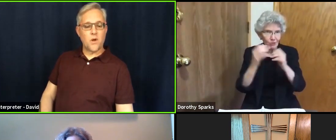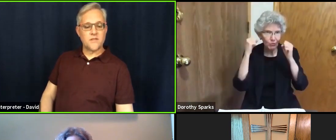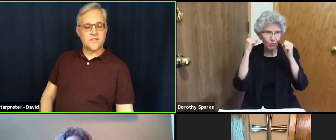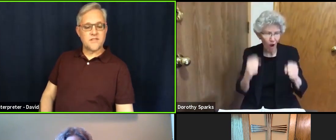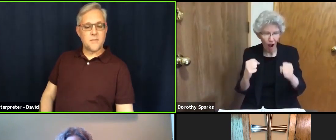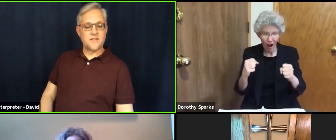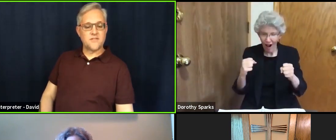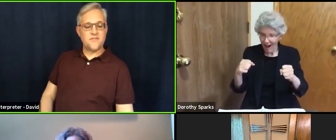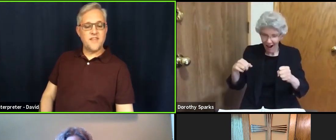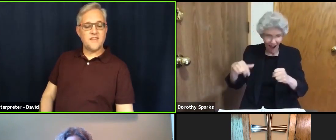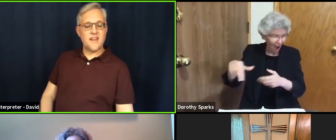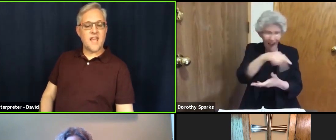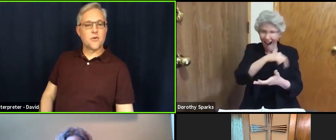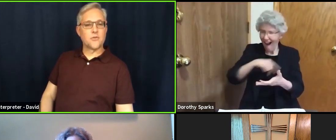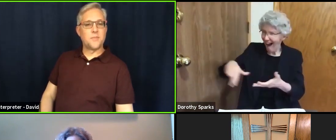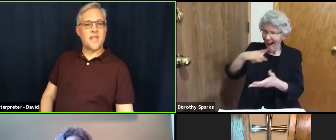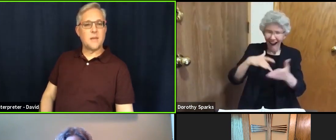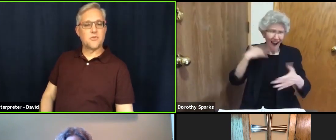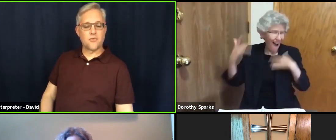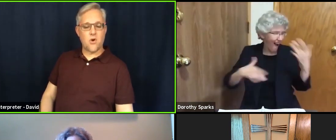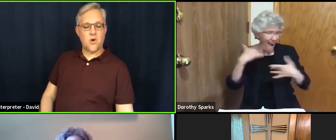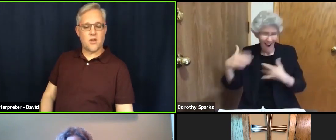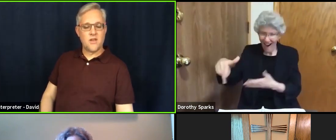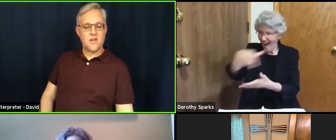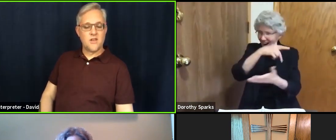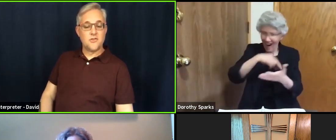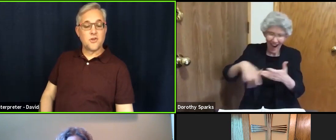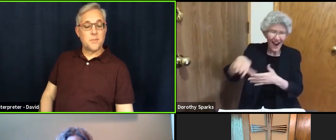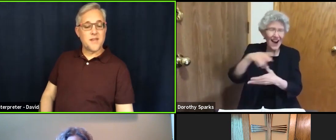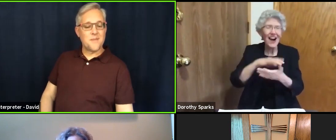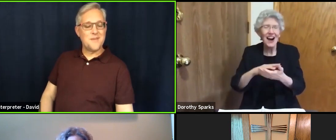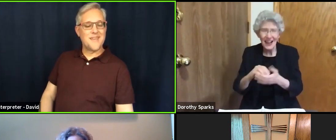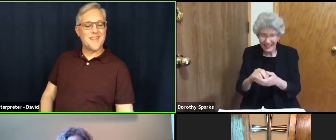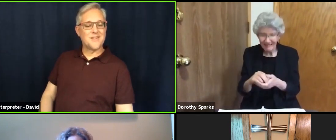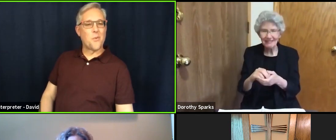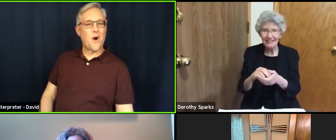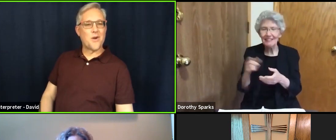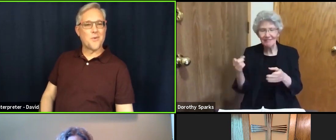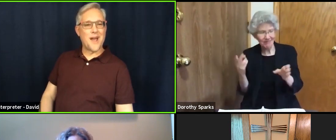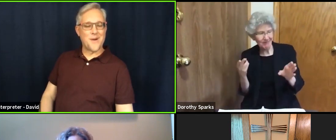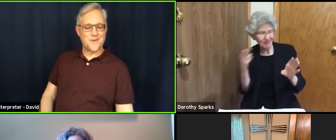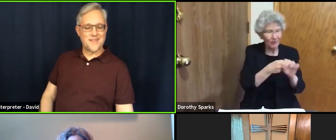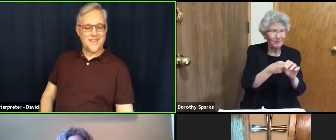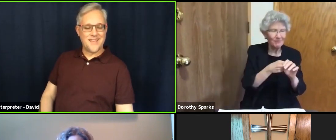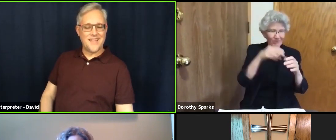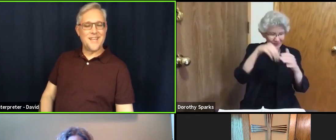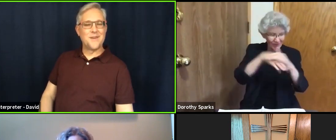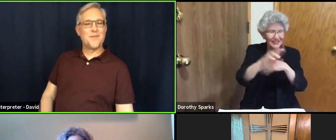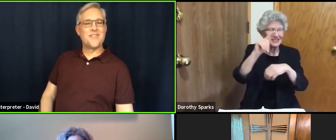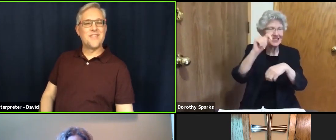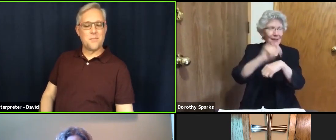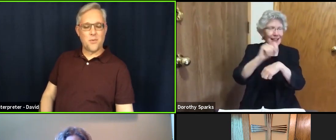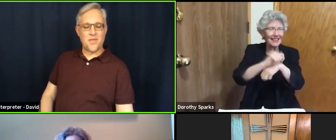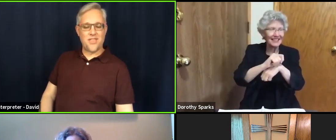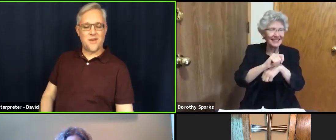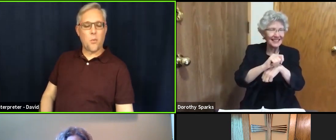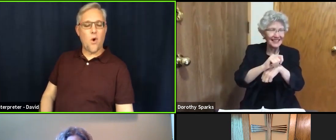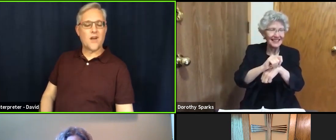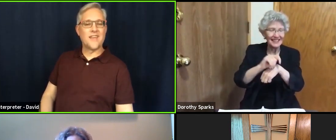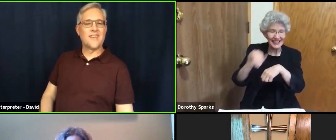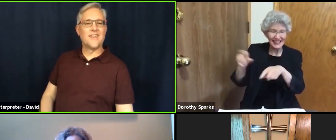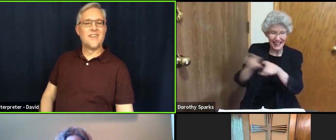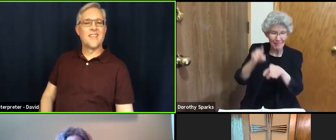At once, the man's feet and ankles became strong. Jumping up, he began to walk around. He entered the temple with